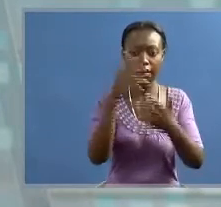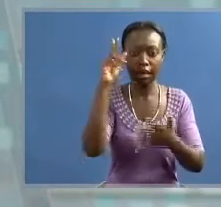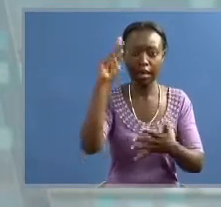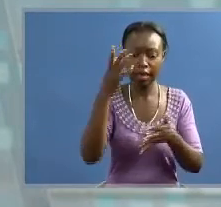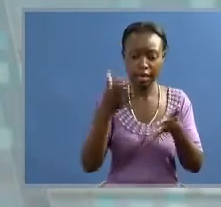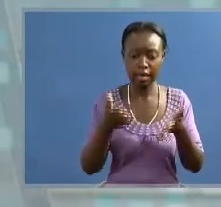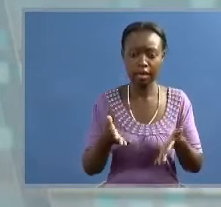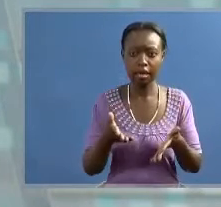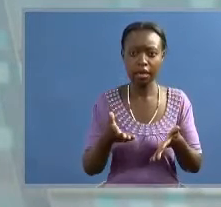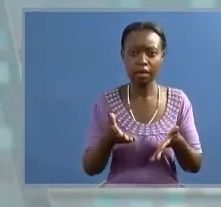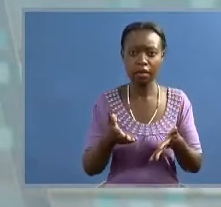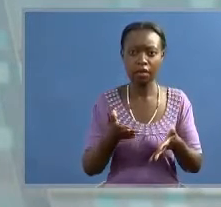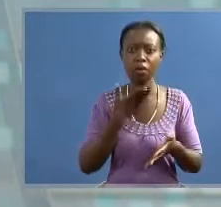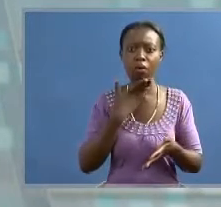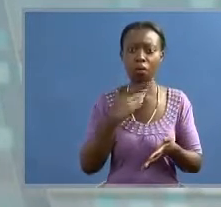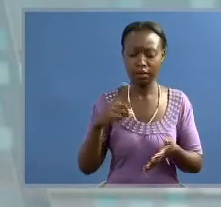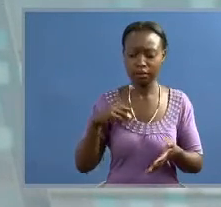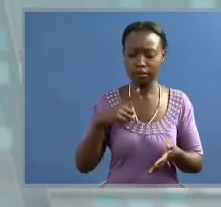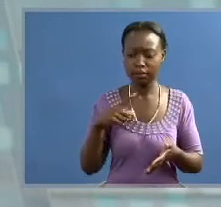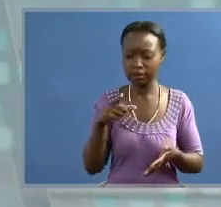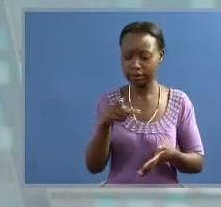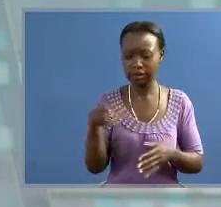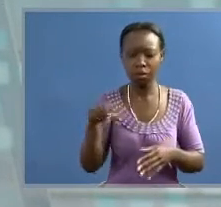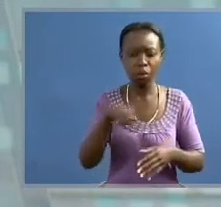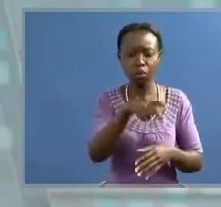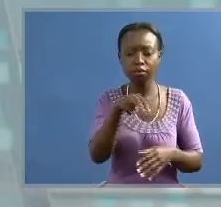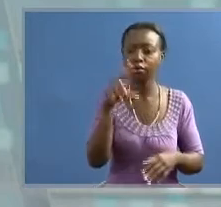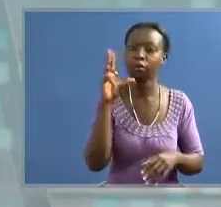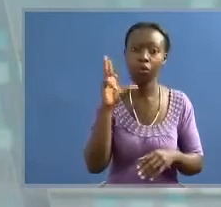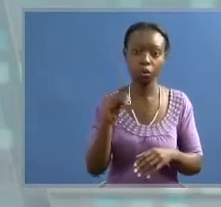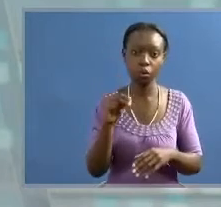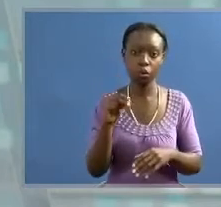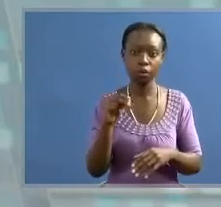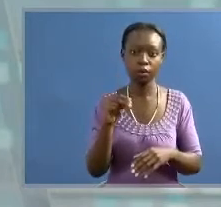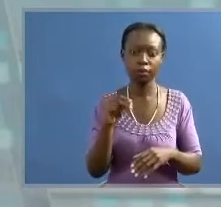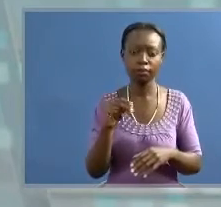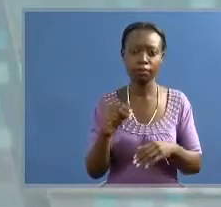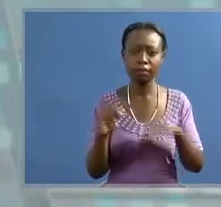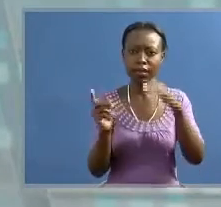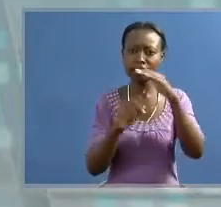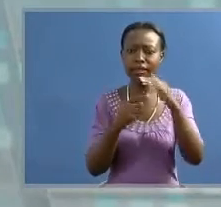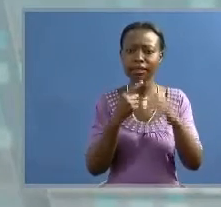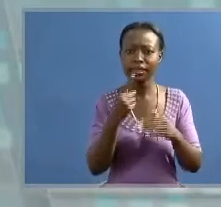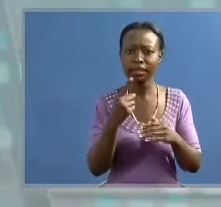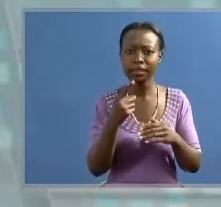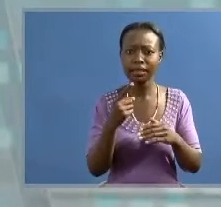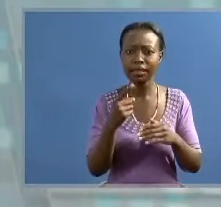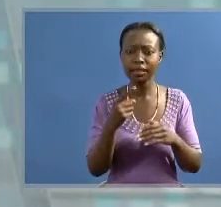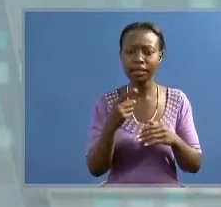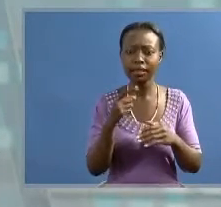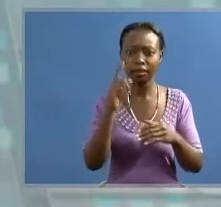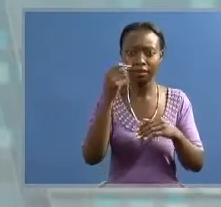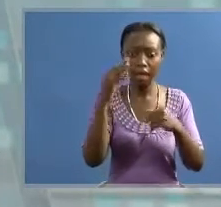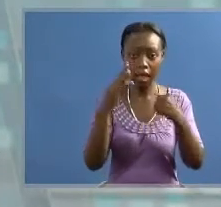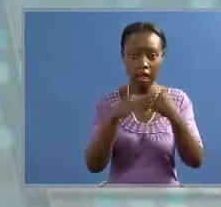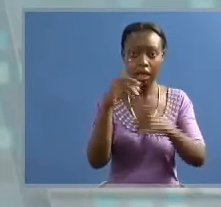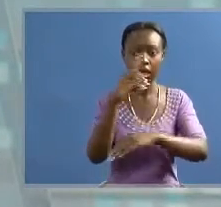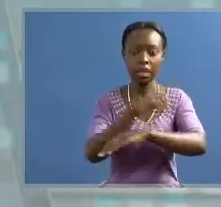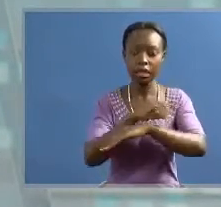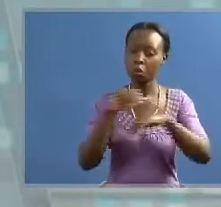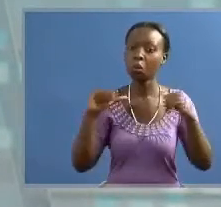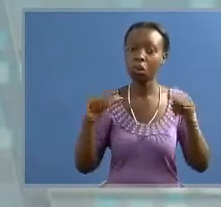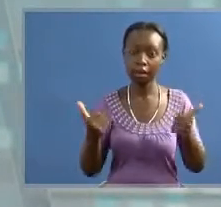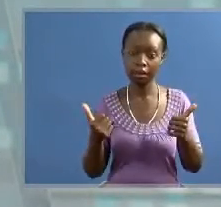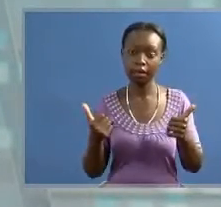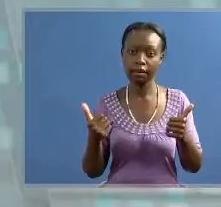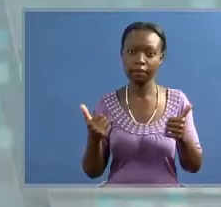this lady moving about. The Ministry of Health says she was okay for the 8 days in which she didn't show any